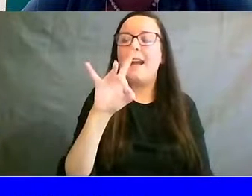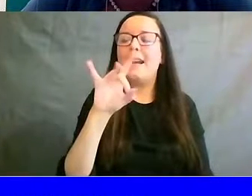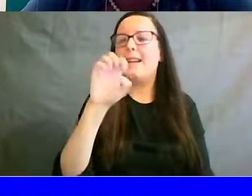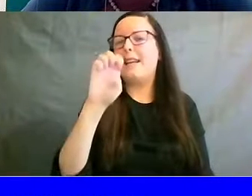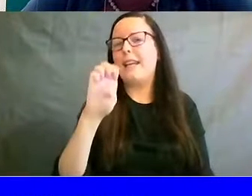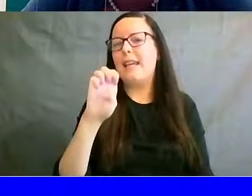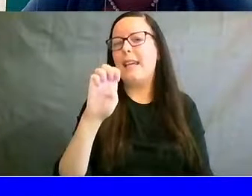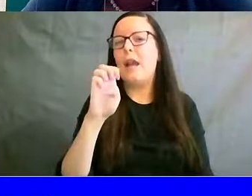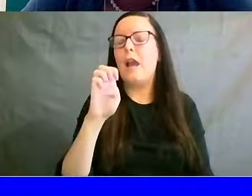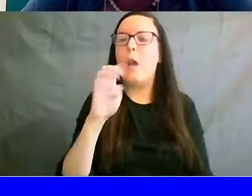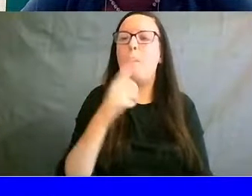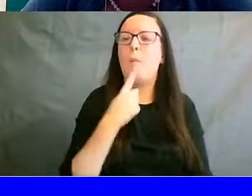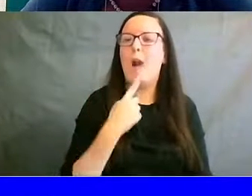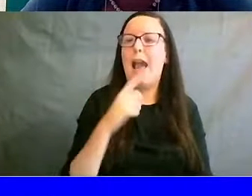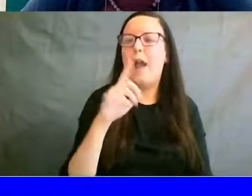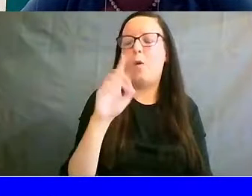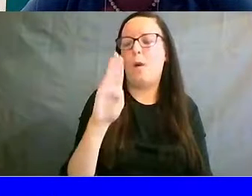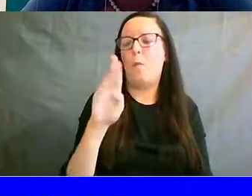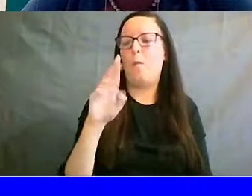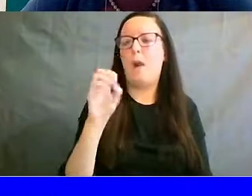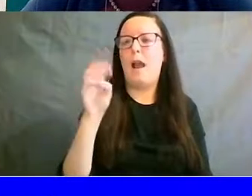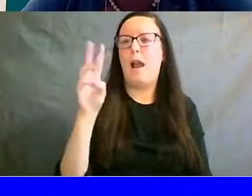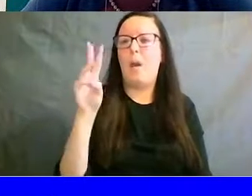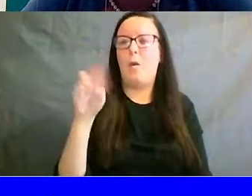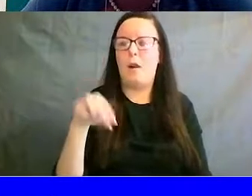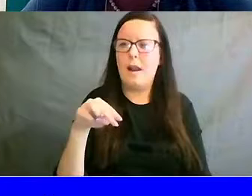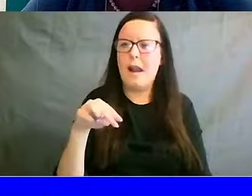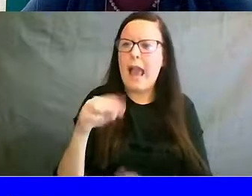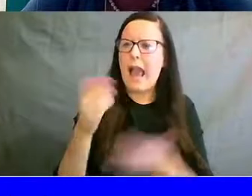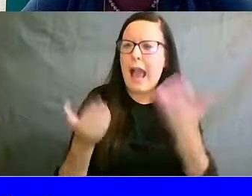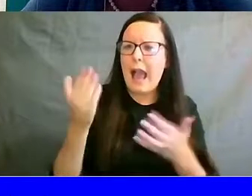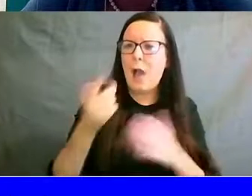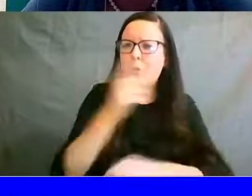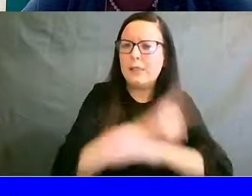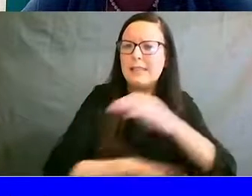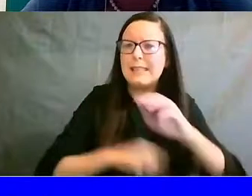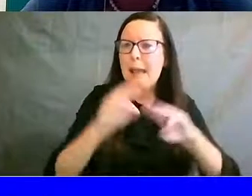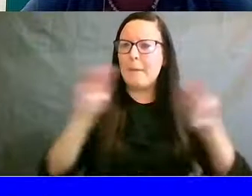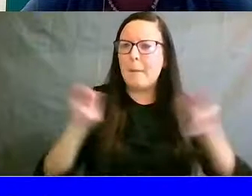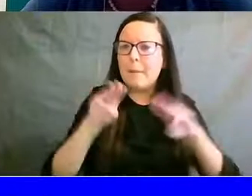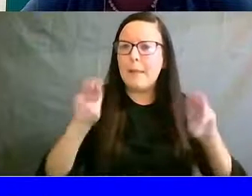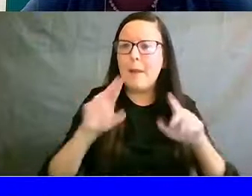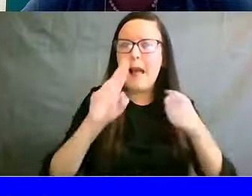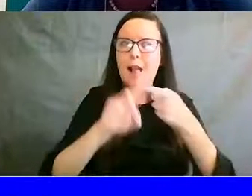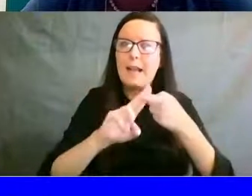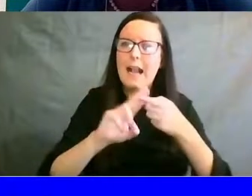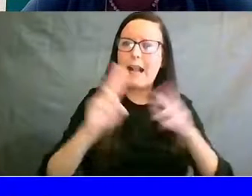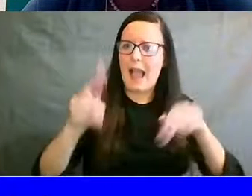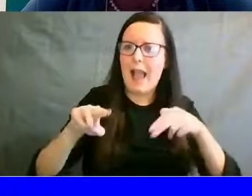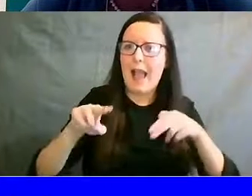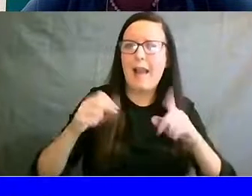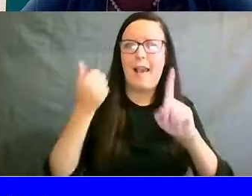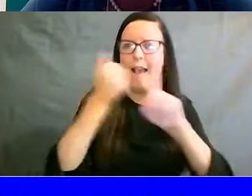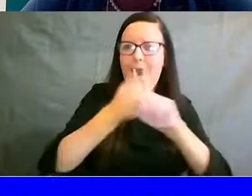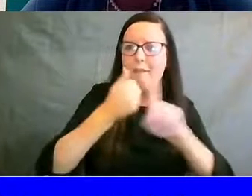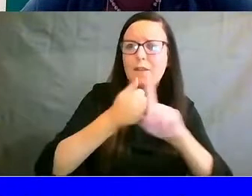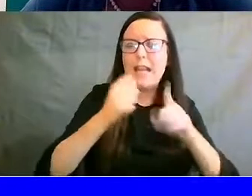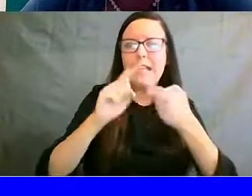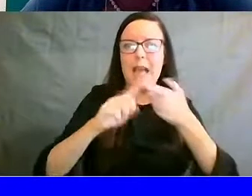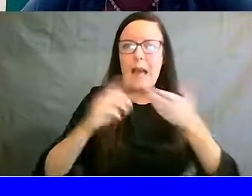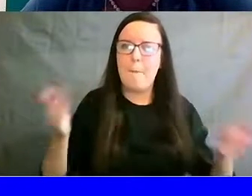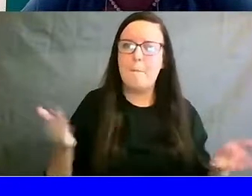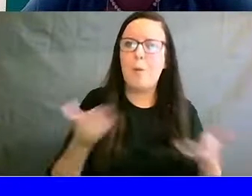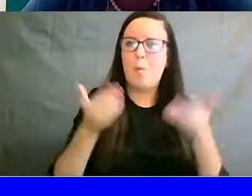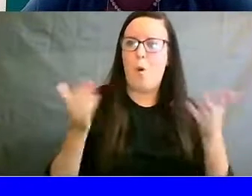your views on how disabled people can advocate and promote some of the recommendations from this session. And